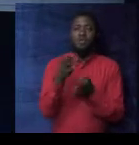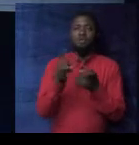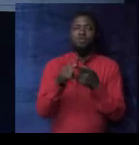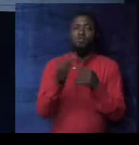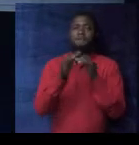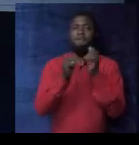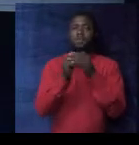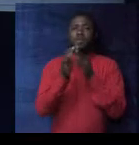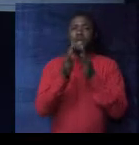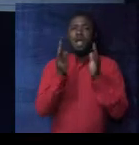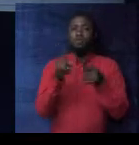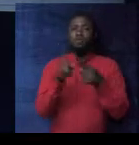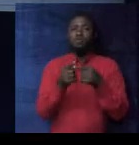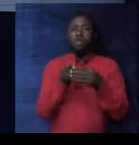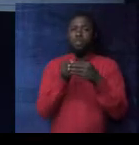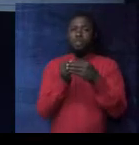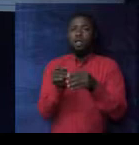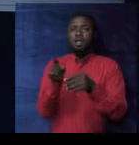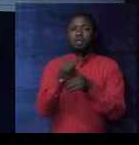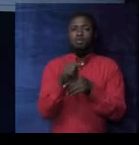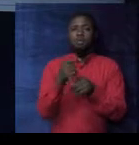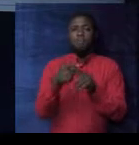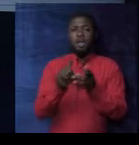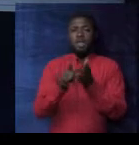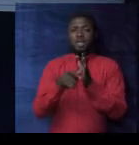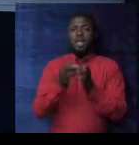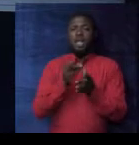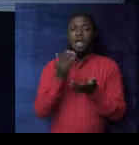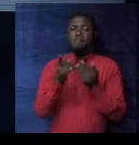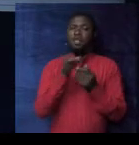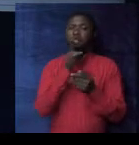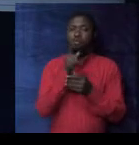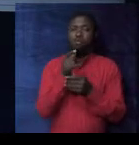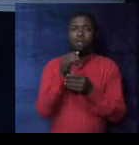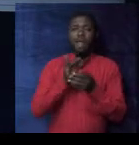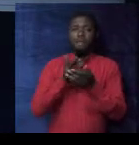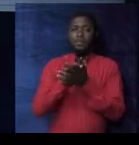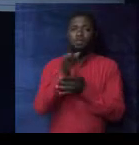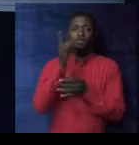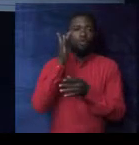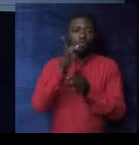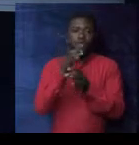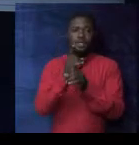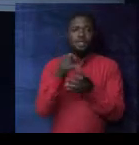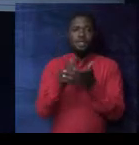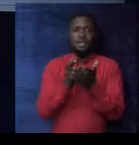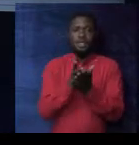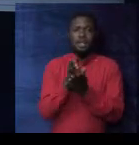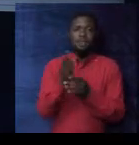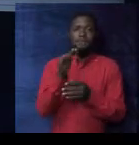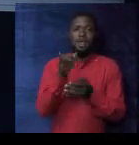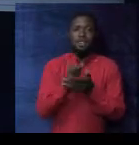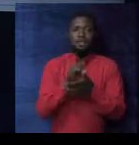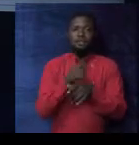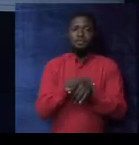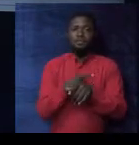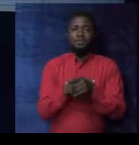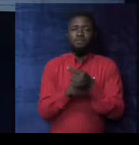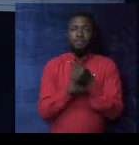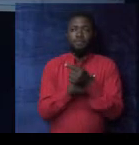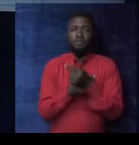how that is done. So I'm going to build houses as usual to guide you, but subsequently I may not. I believe you would have gotten the hang of it